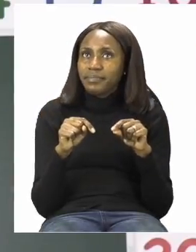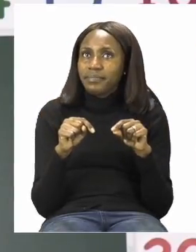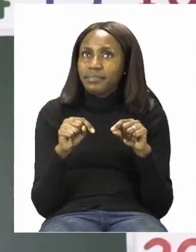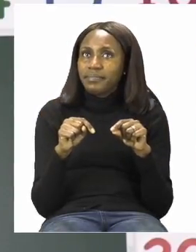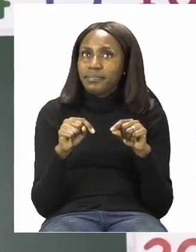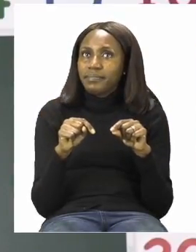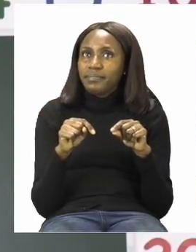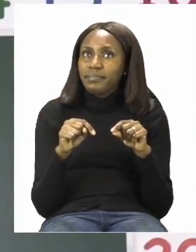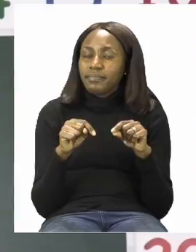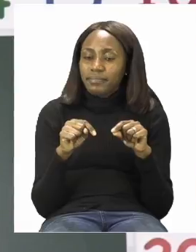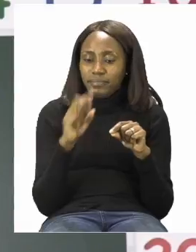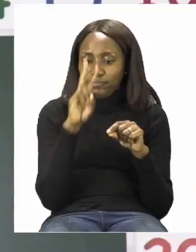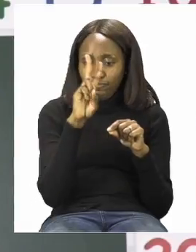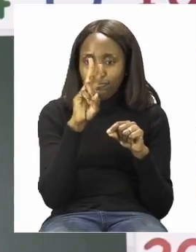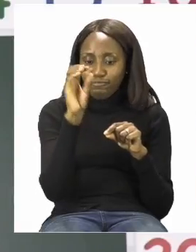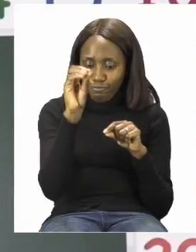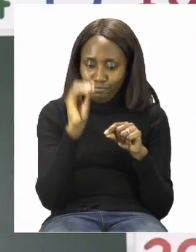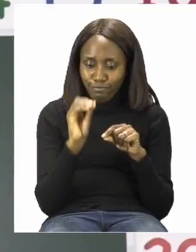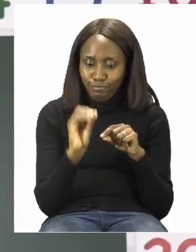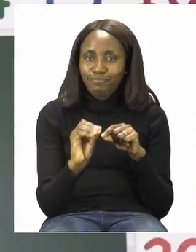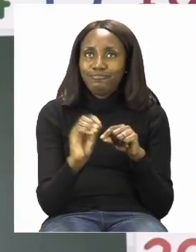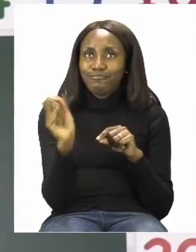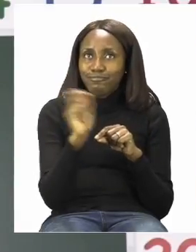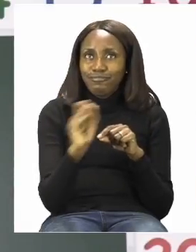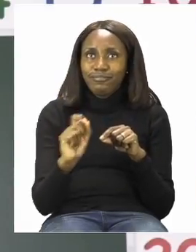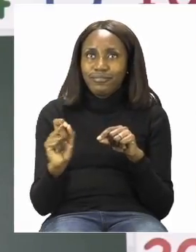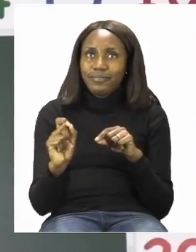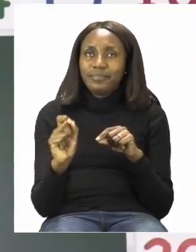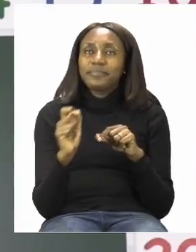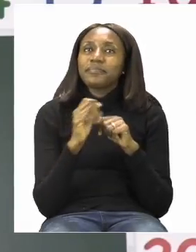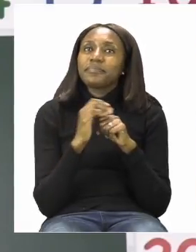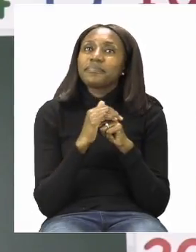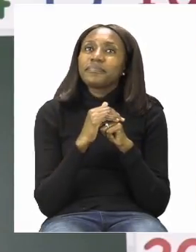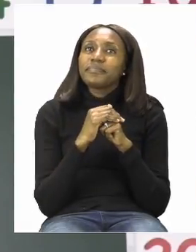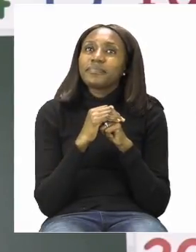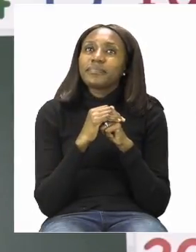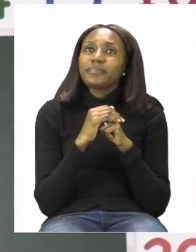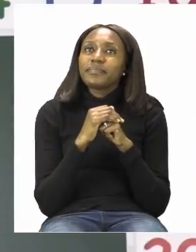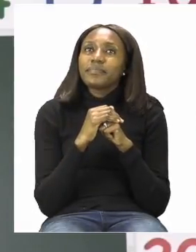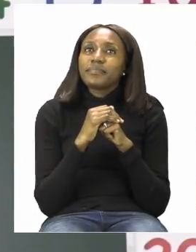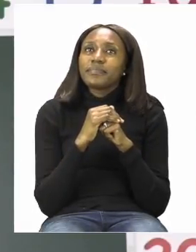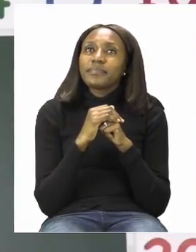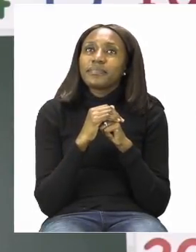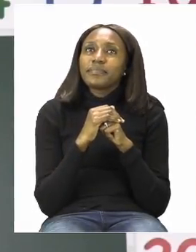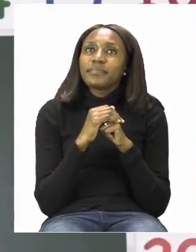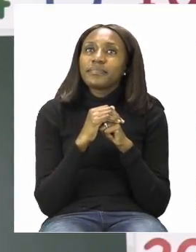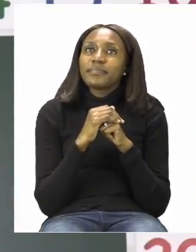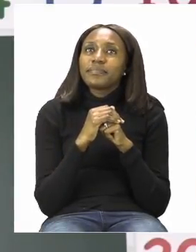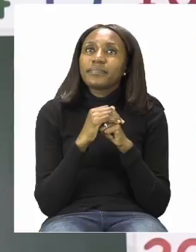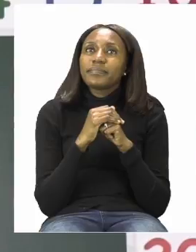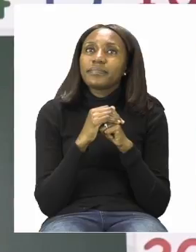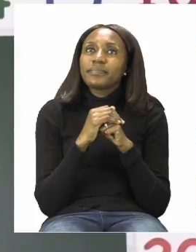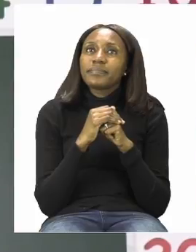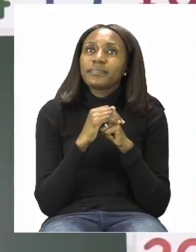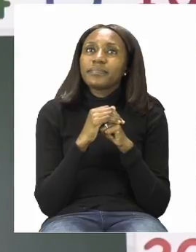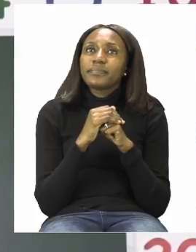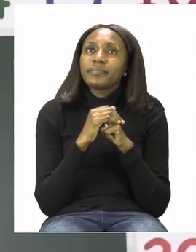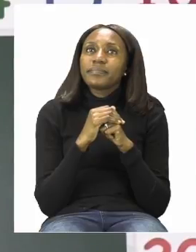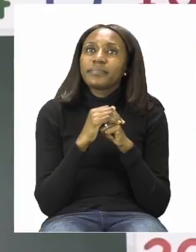put 2 in its place as well. So we're going to start on the top, at the